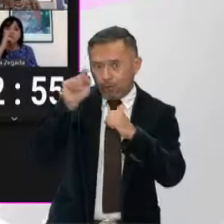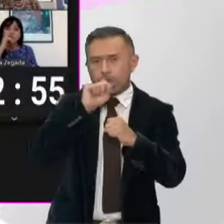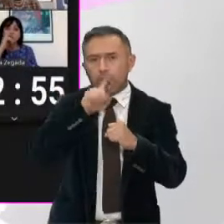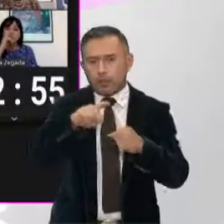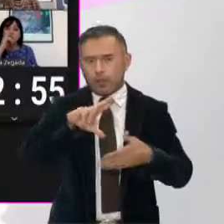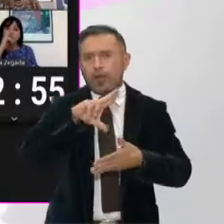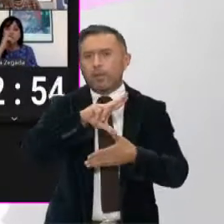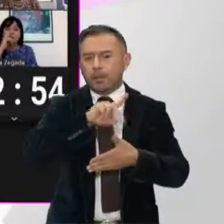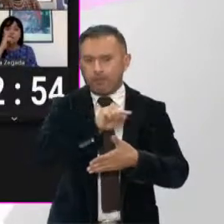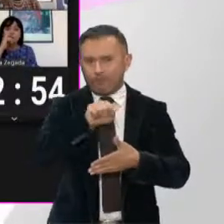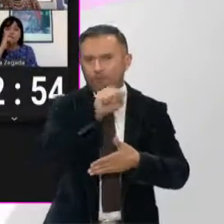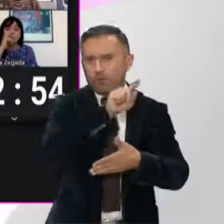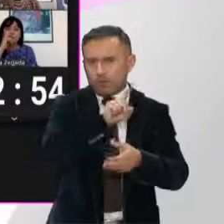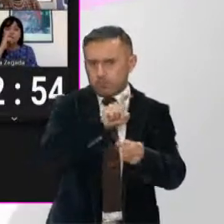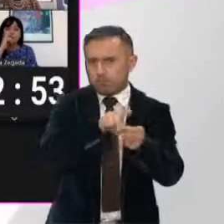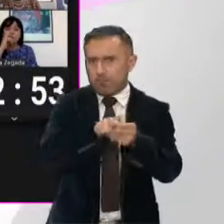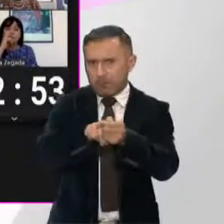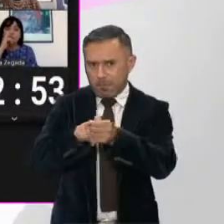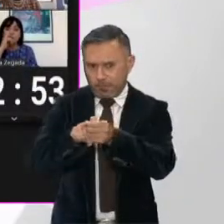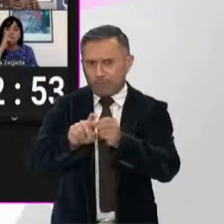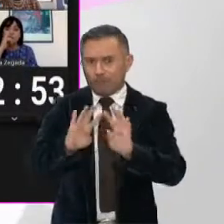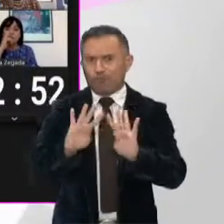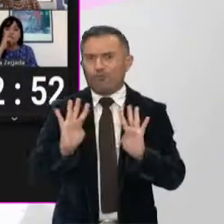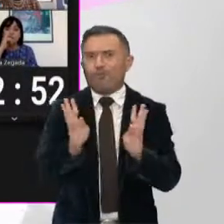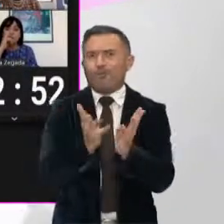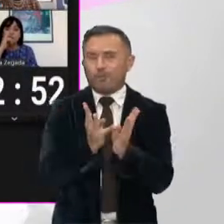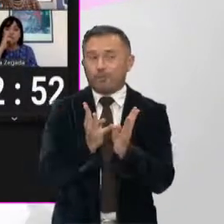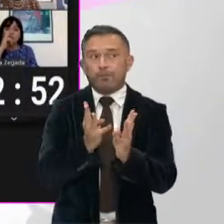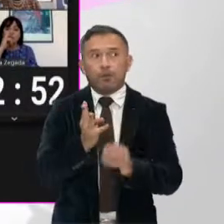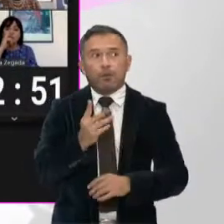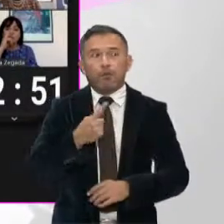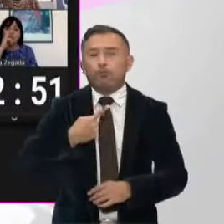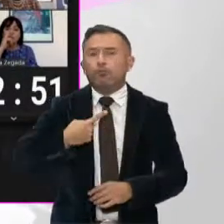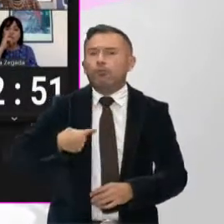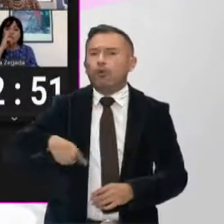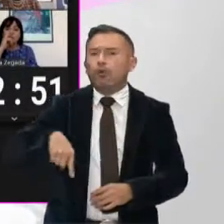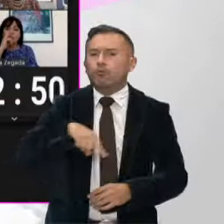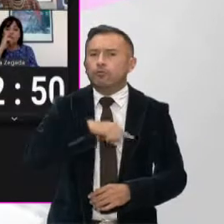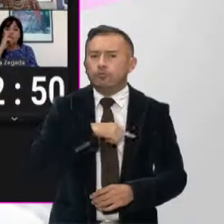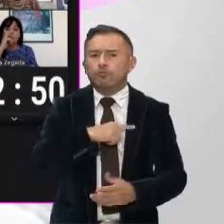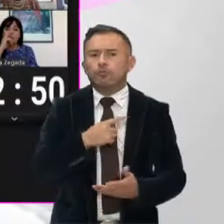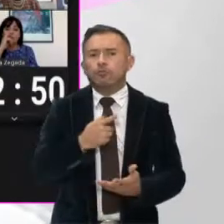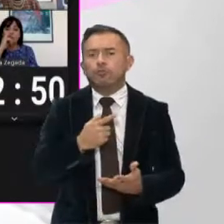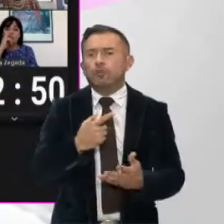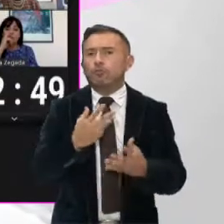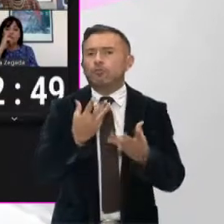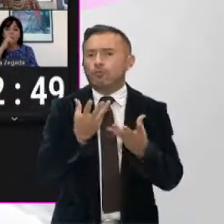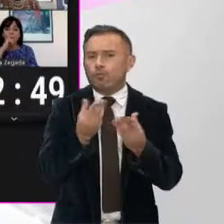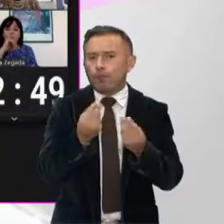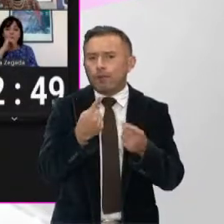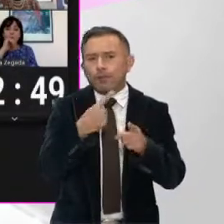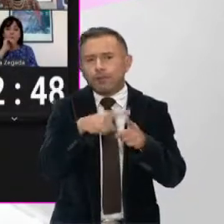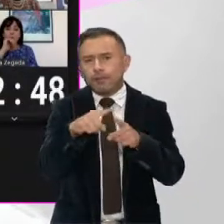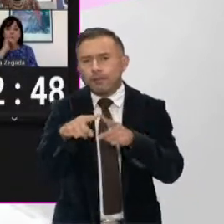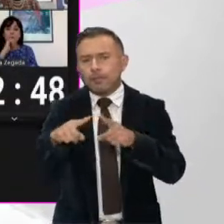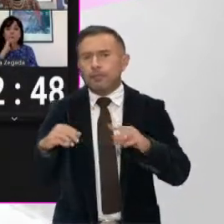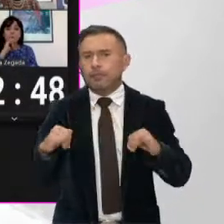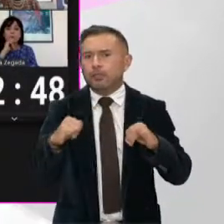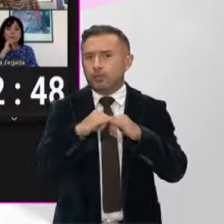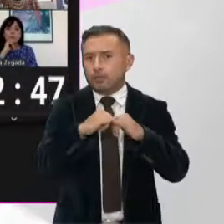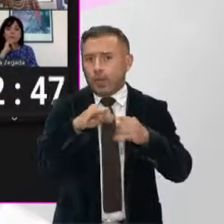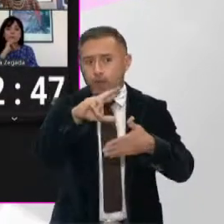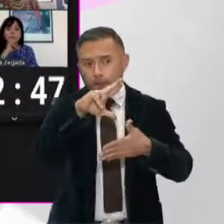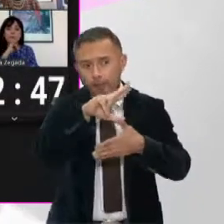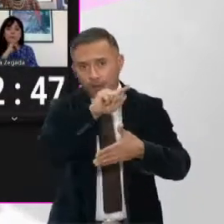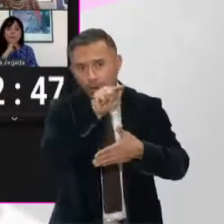only an organization that has European countries, but also Latin American countries, and we cooperate with